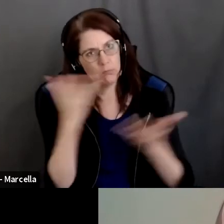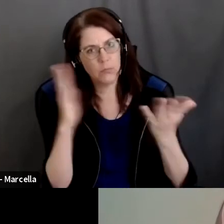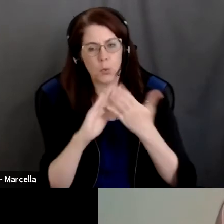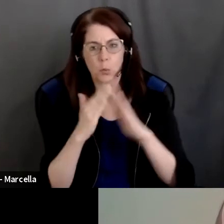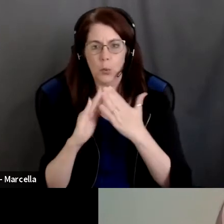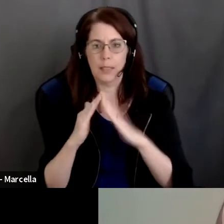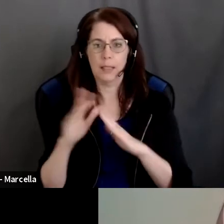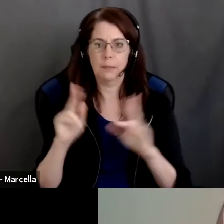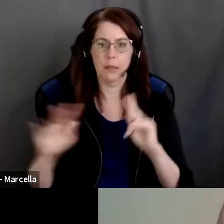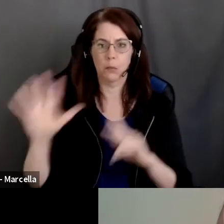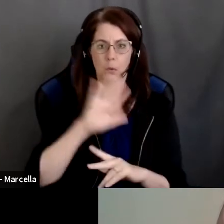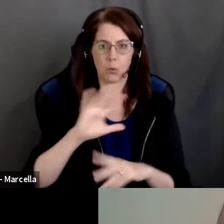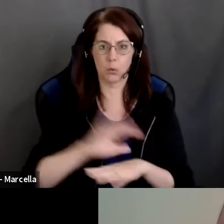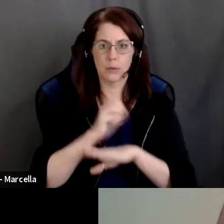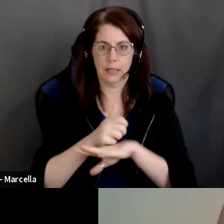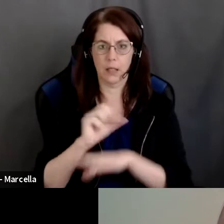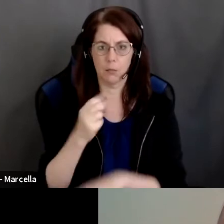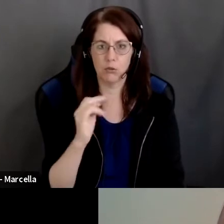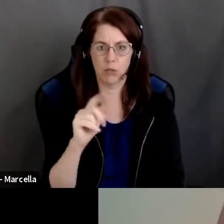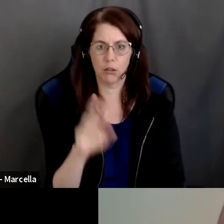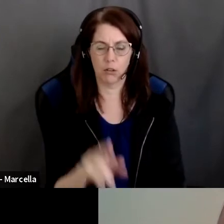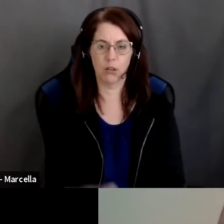people that are setting up a shelter.